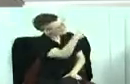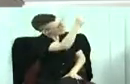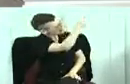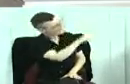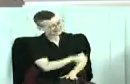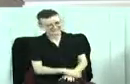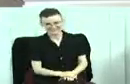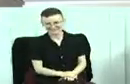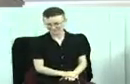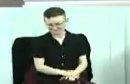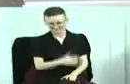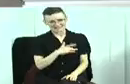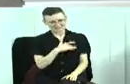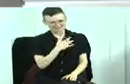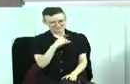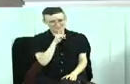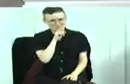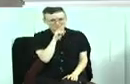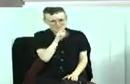Because it sure feels real to me.